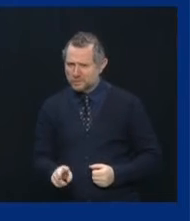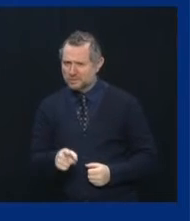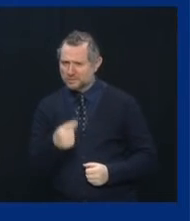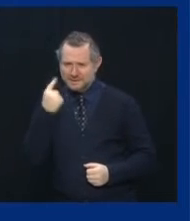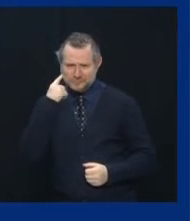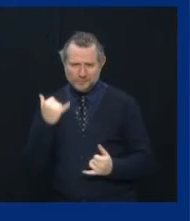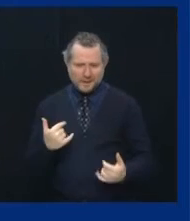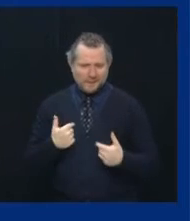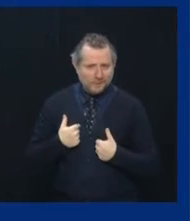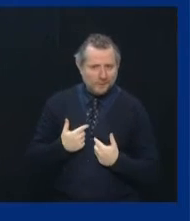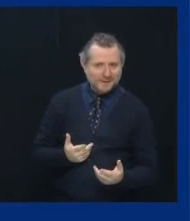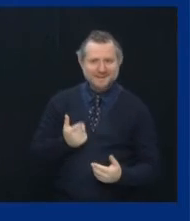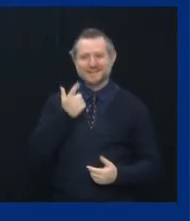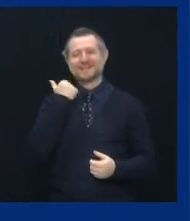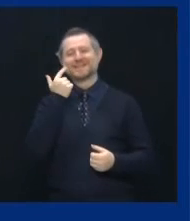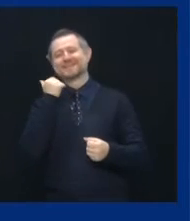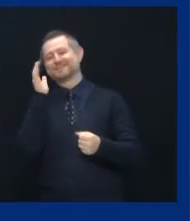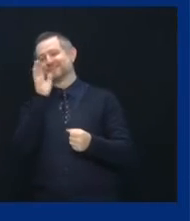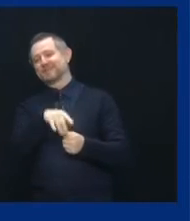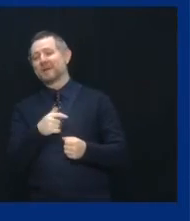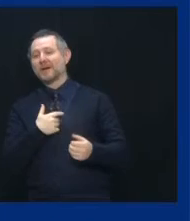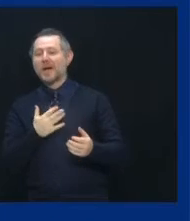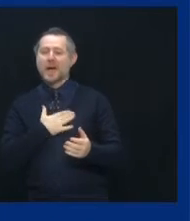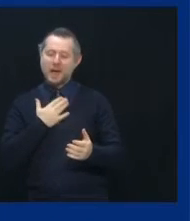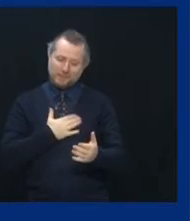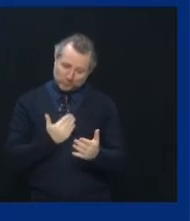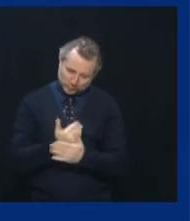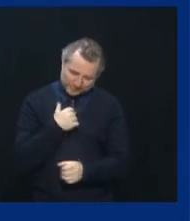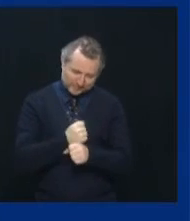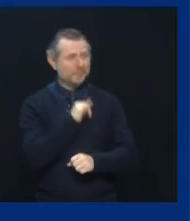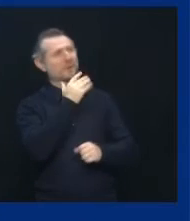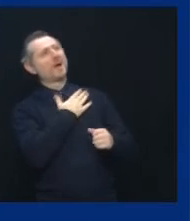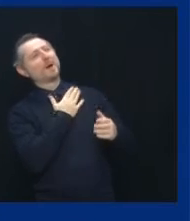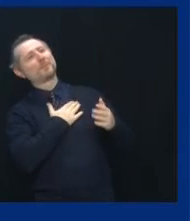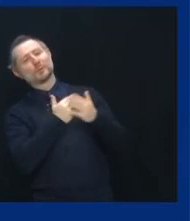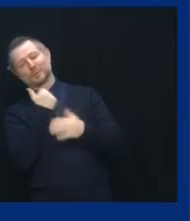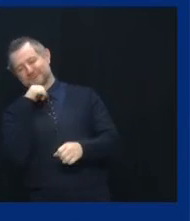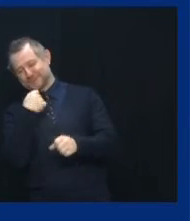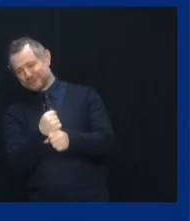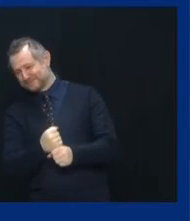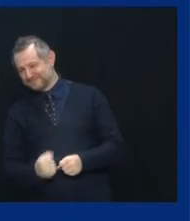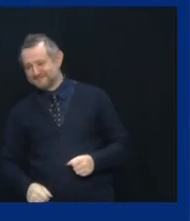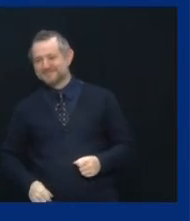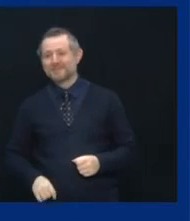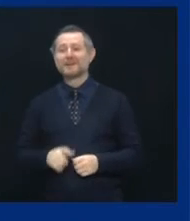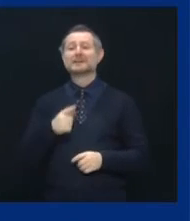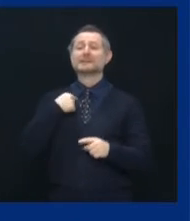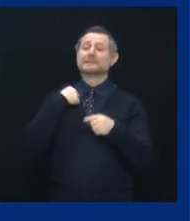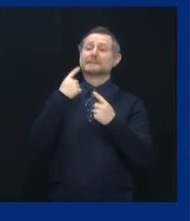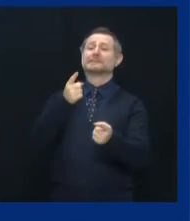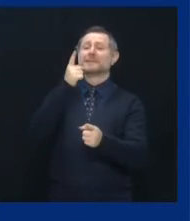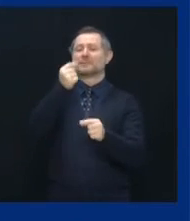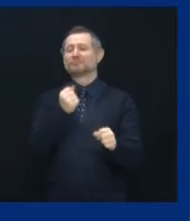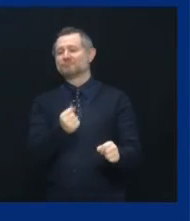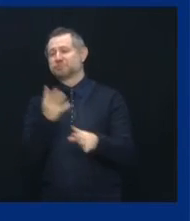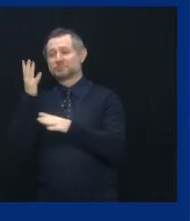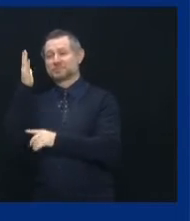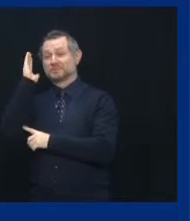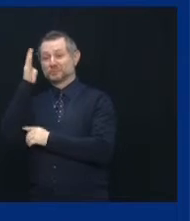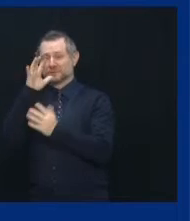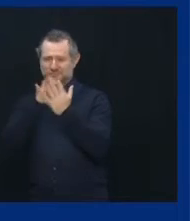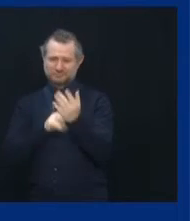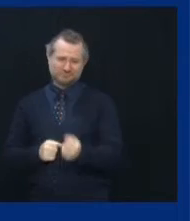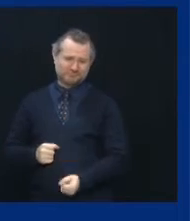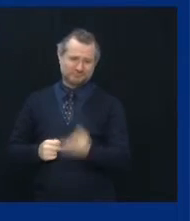Yes, Happy New Year. Thank you. Happy New Year, Juliet. Well, since you're rewriting your speech, let's talk about that a little